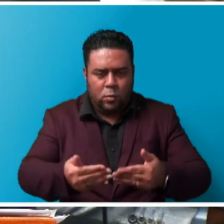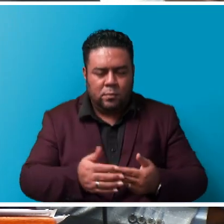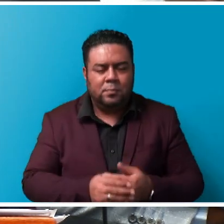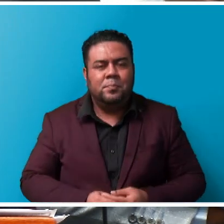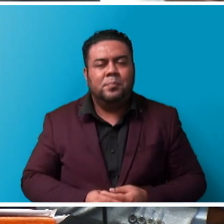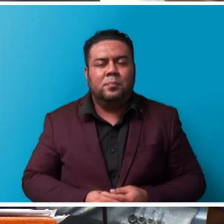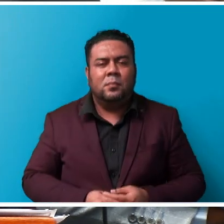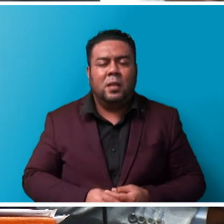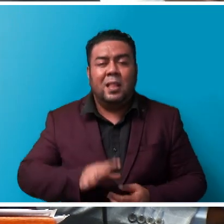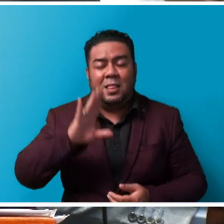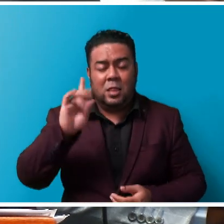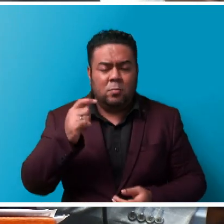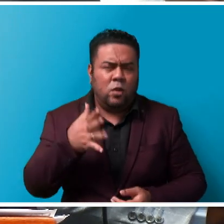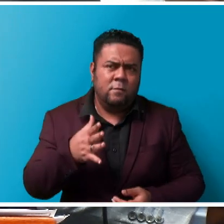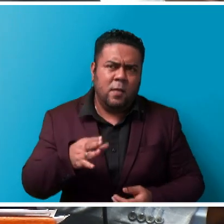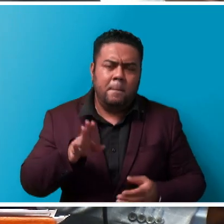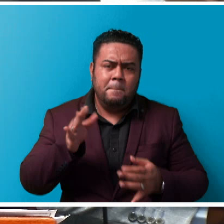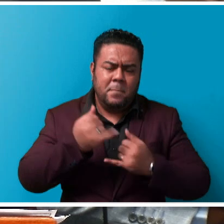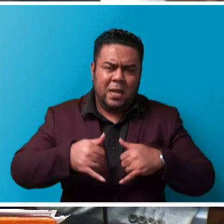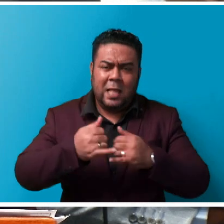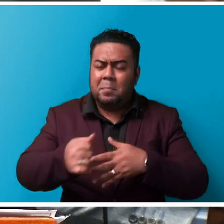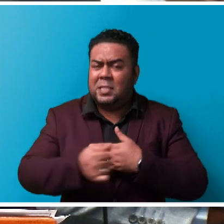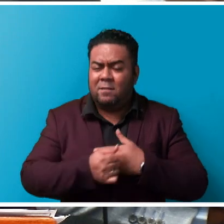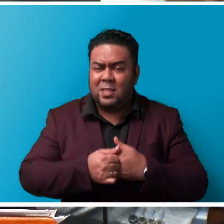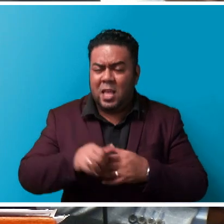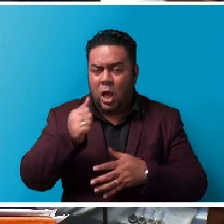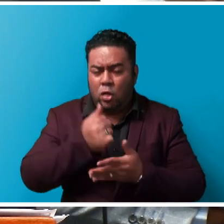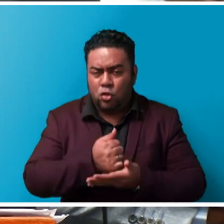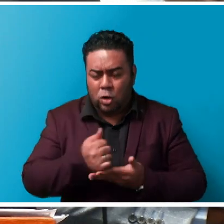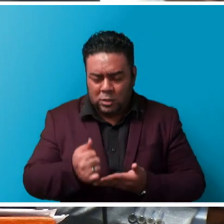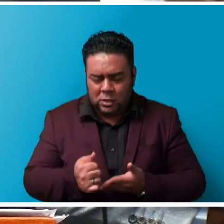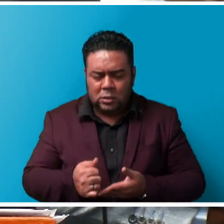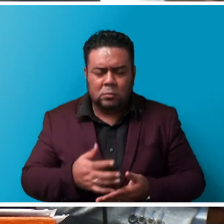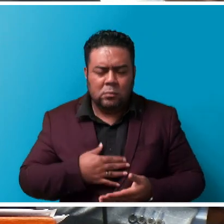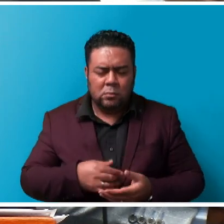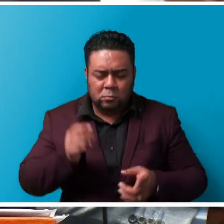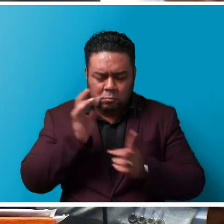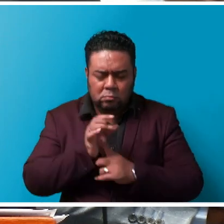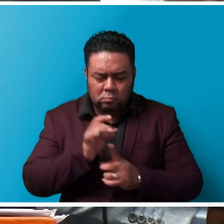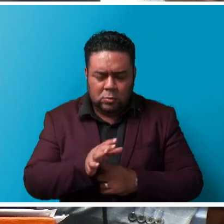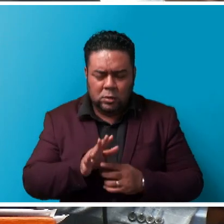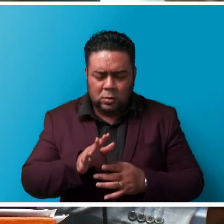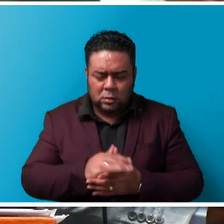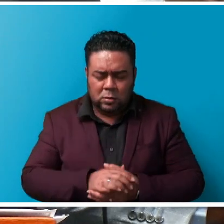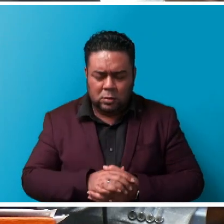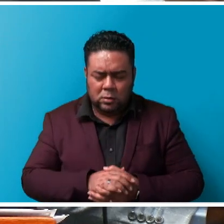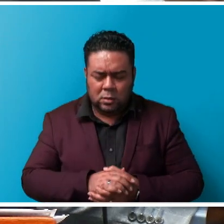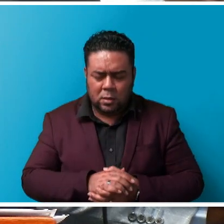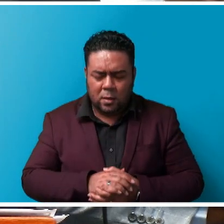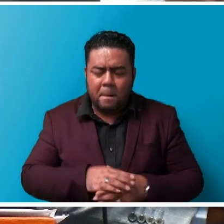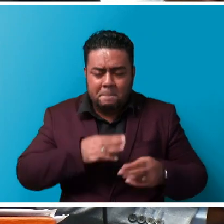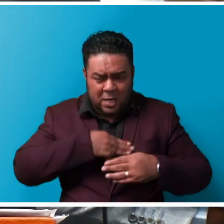In terms of Maritime Safety Authority, sir, Maritime is a key critical area in terms of the ministry moving